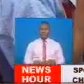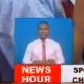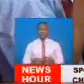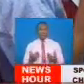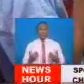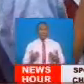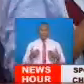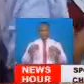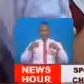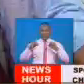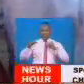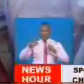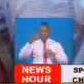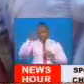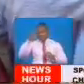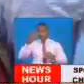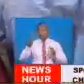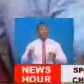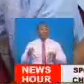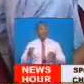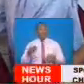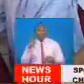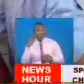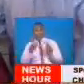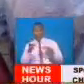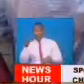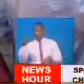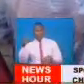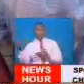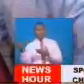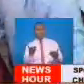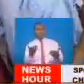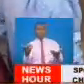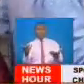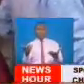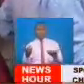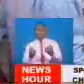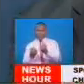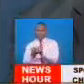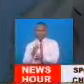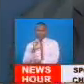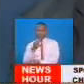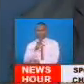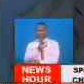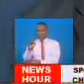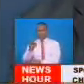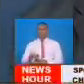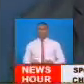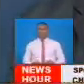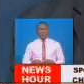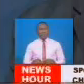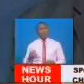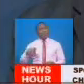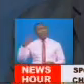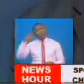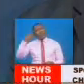and Sports Minister, Elvis Ifeanyi, says the visit is timely to revive the sport in the country. For us, chess